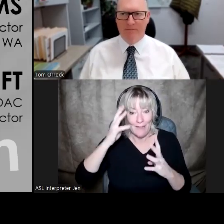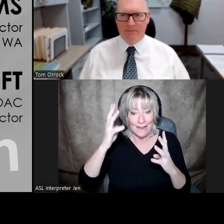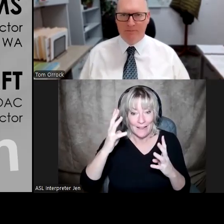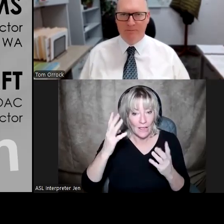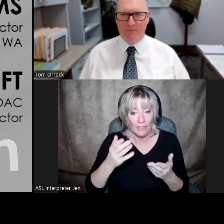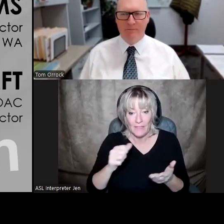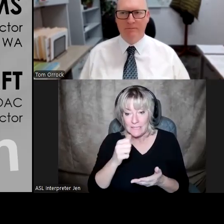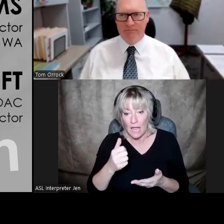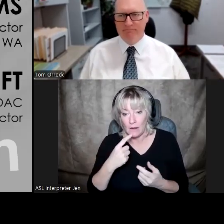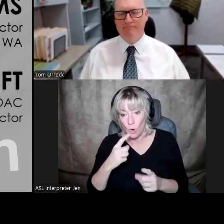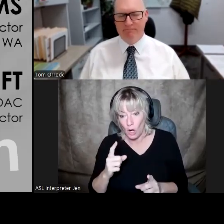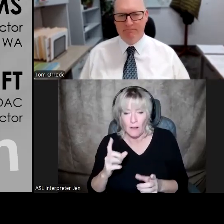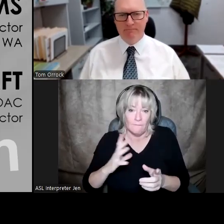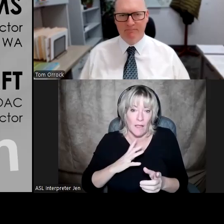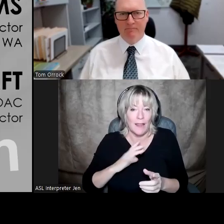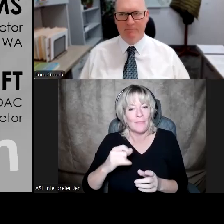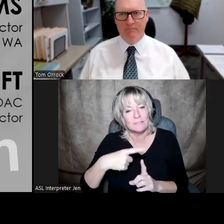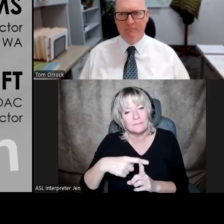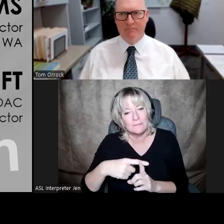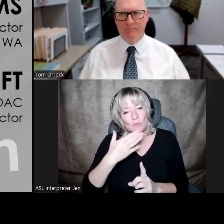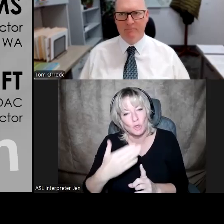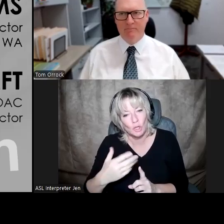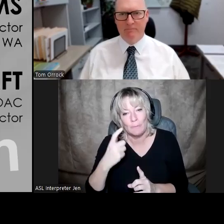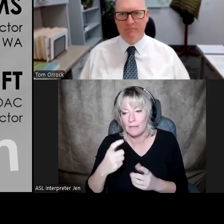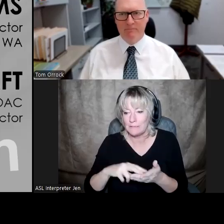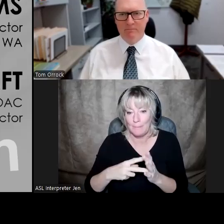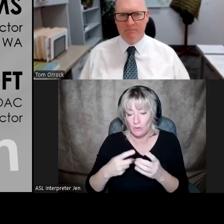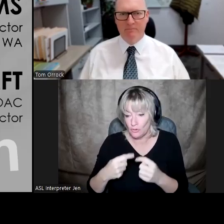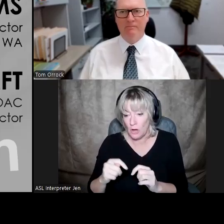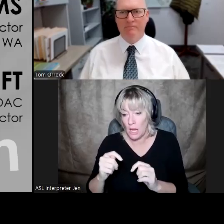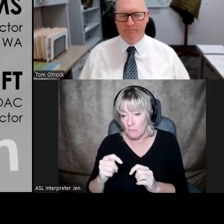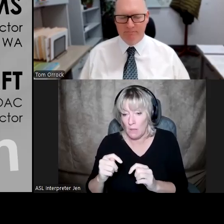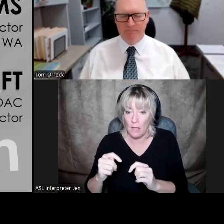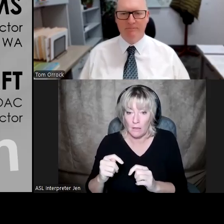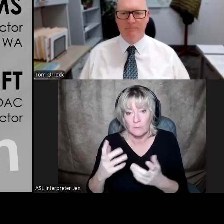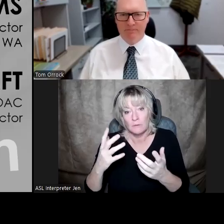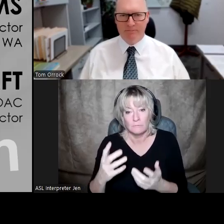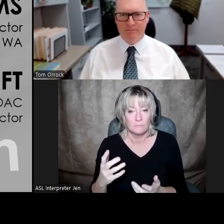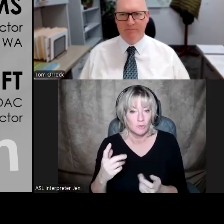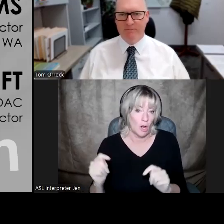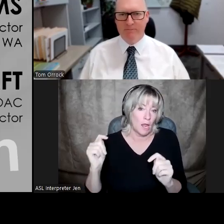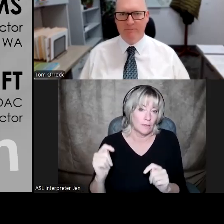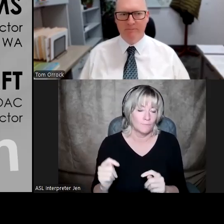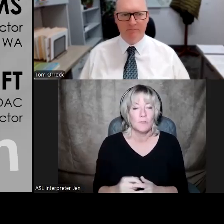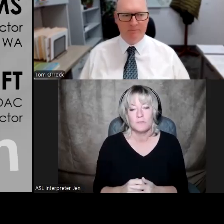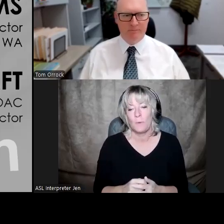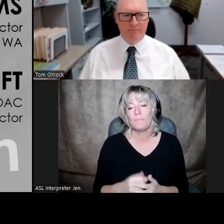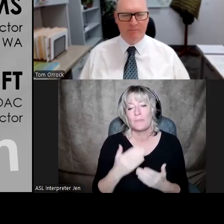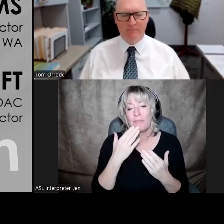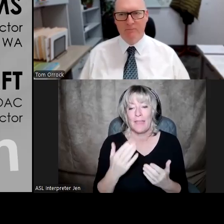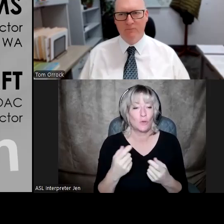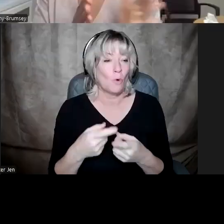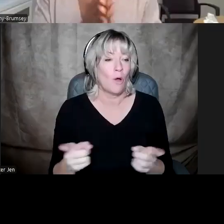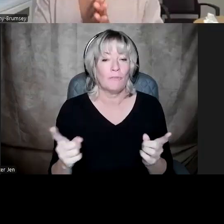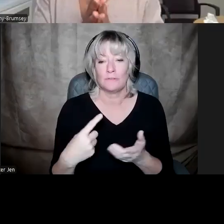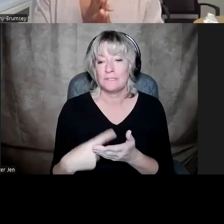And that's actually a good sign, because you're trying a lot and trying things that you might not have thought about. So thank you so much to all of our